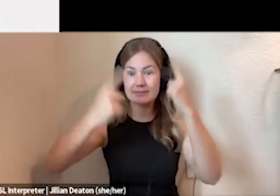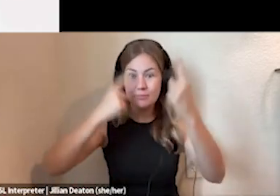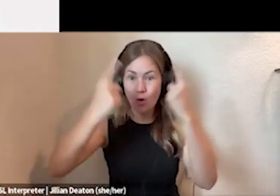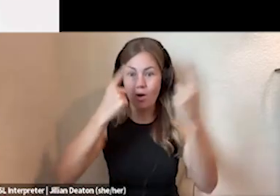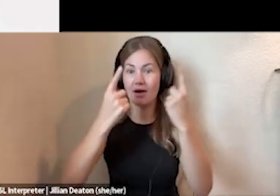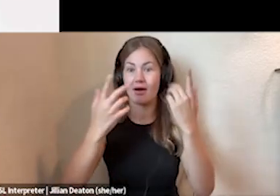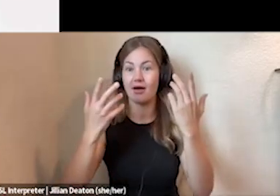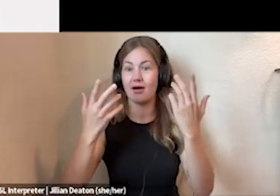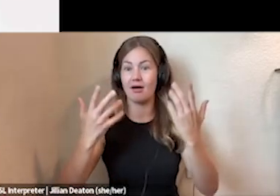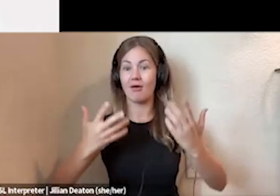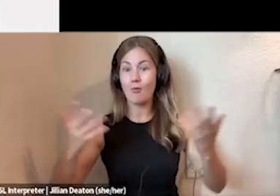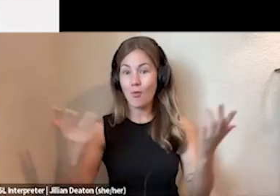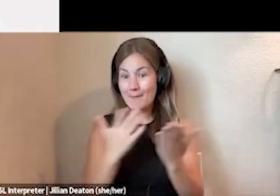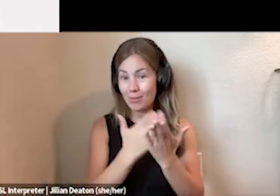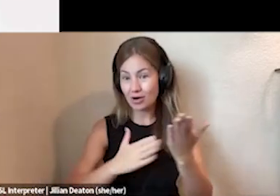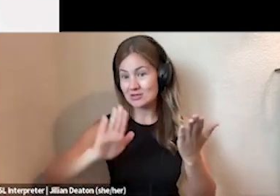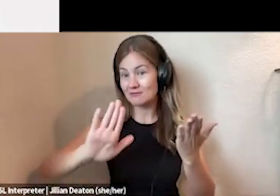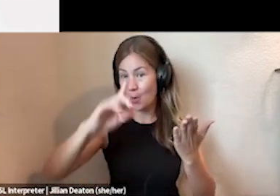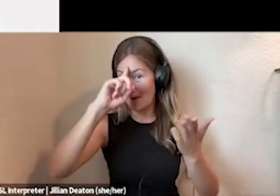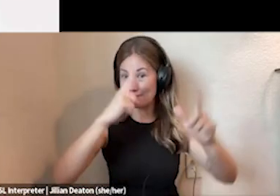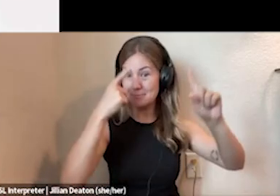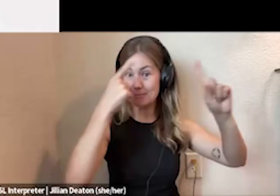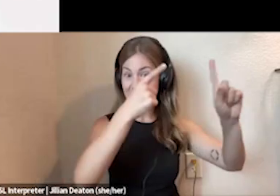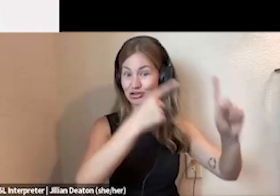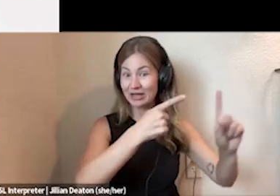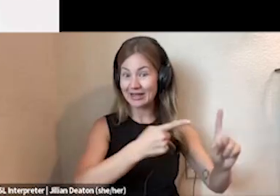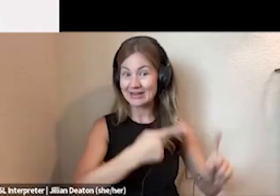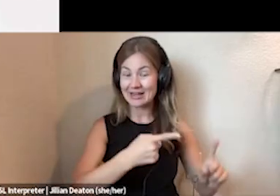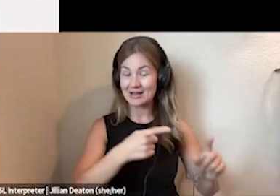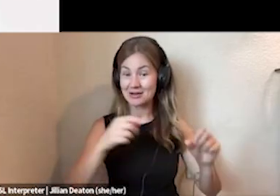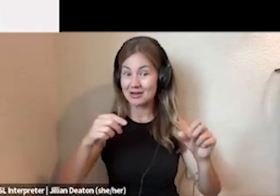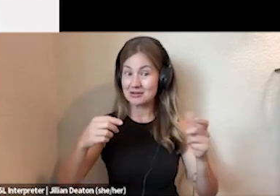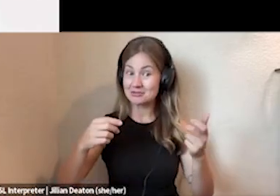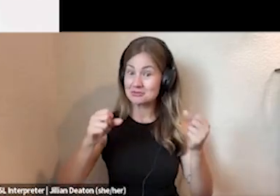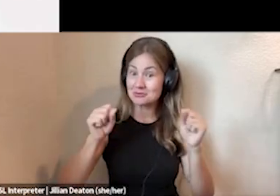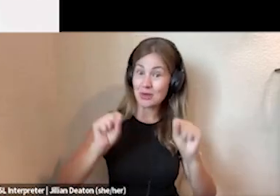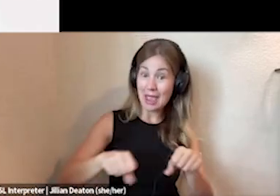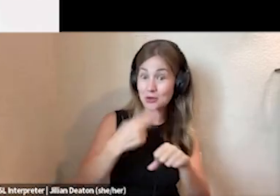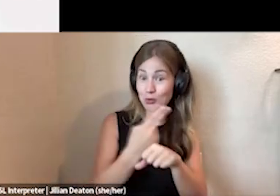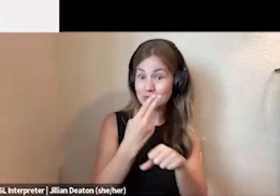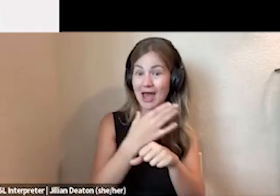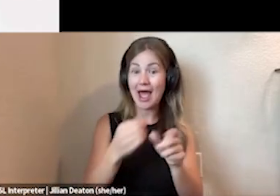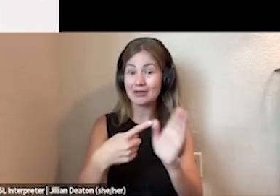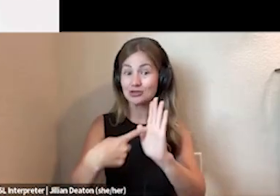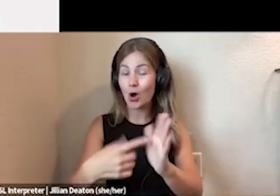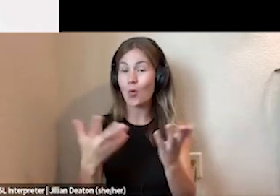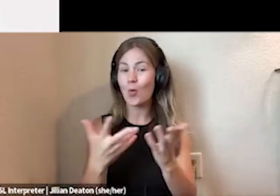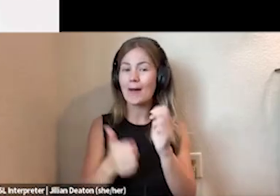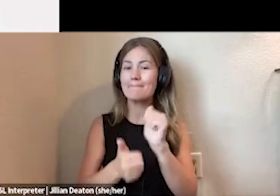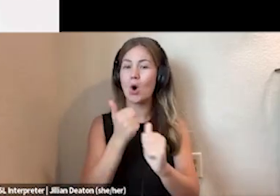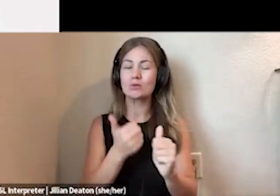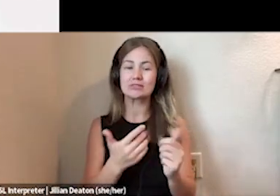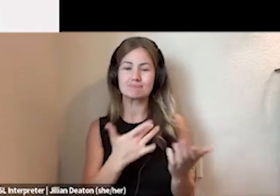what parts of your mission can you open up and what parts, and then see what is most resonant with audiences around